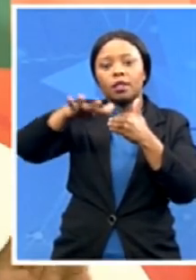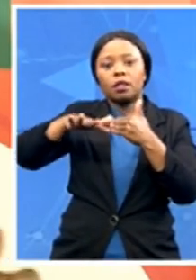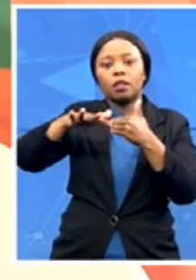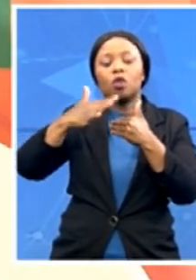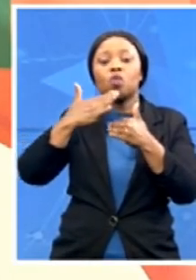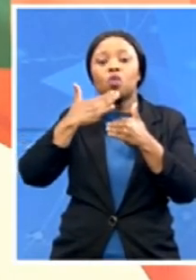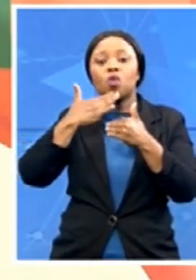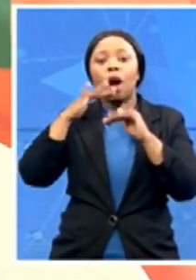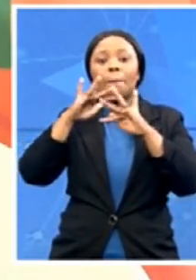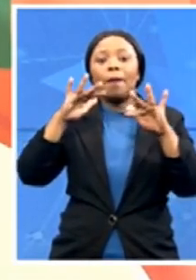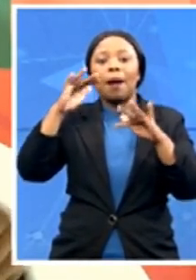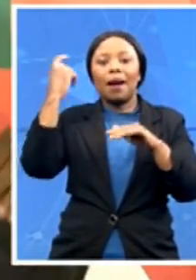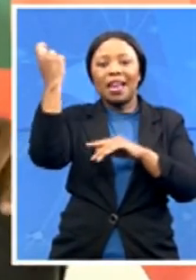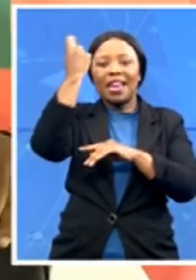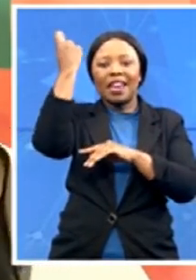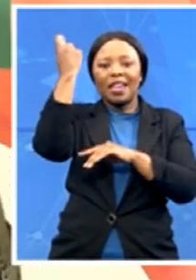Sinemilambo apha